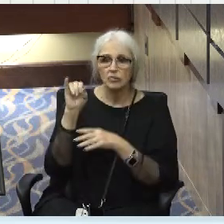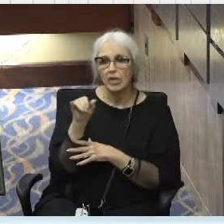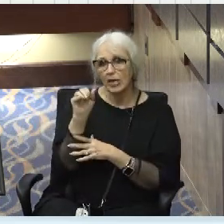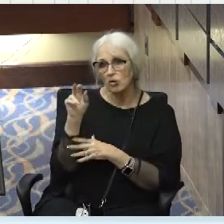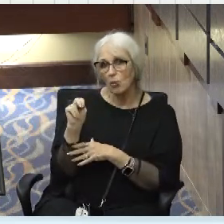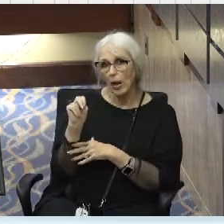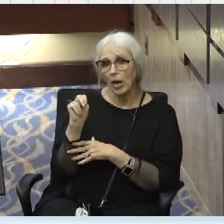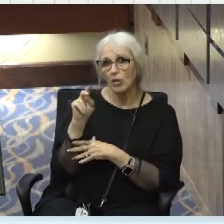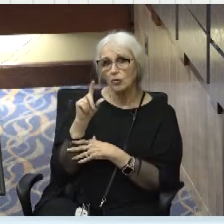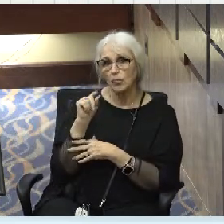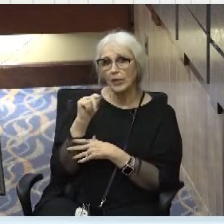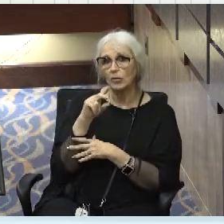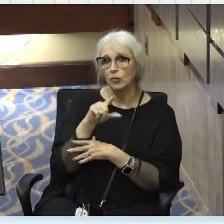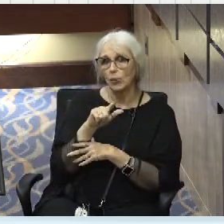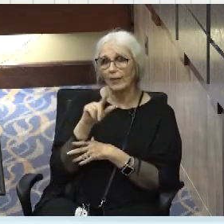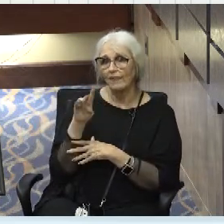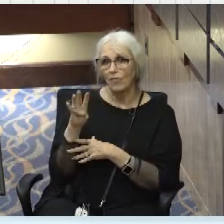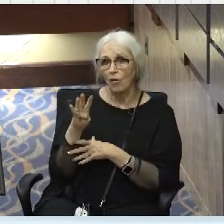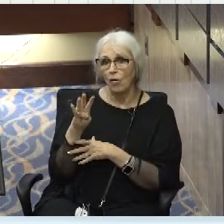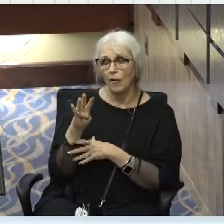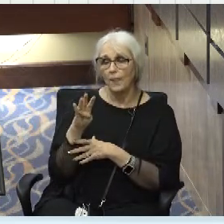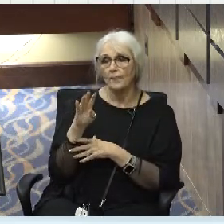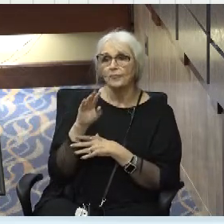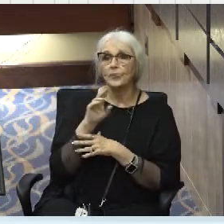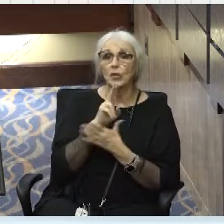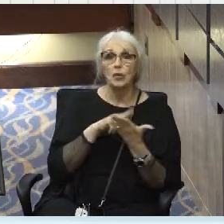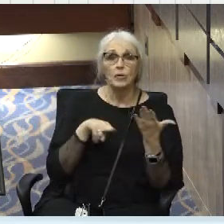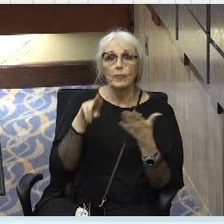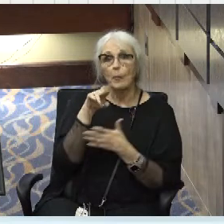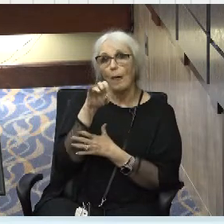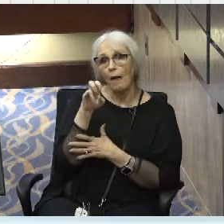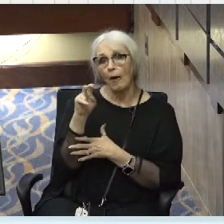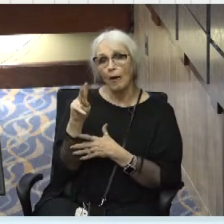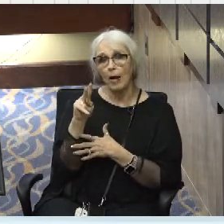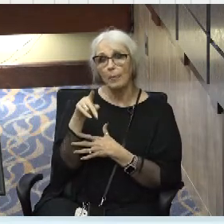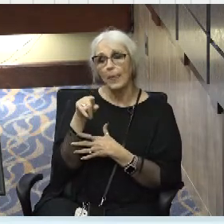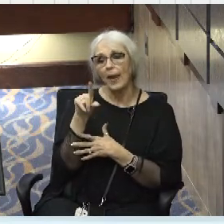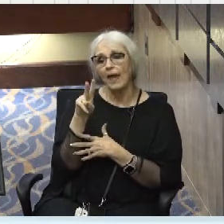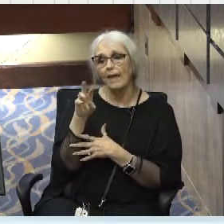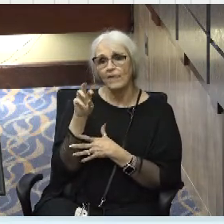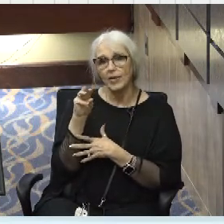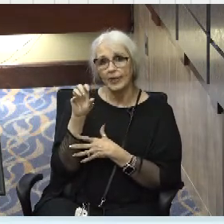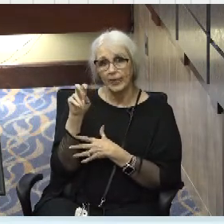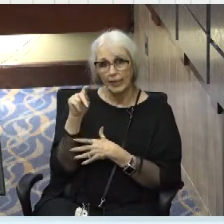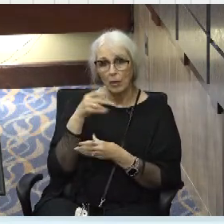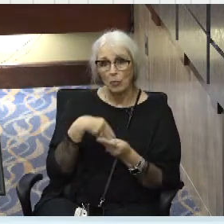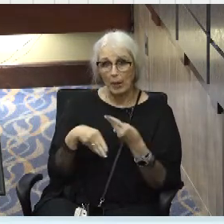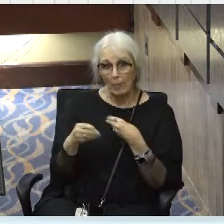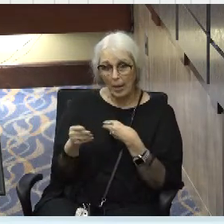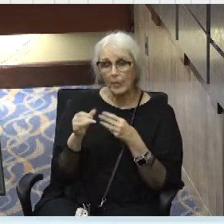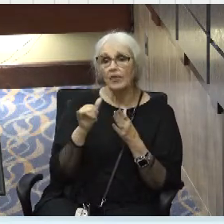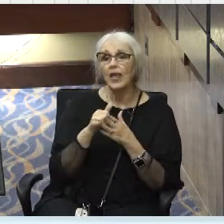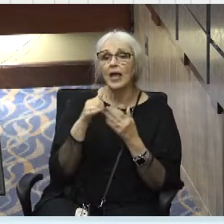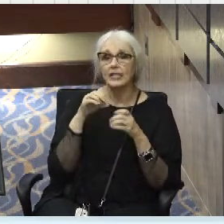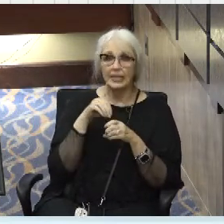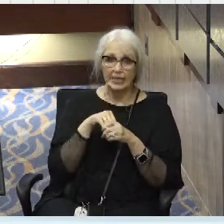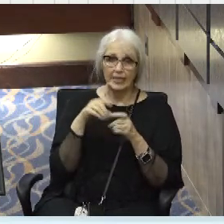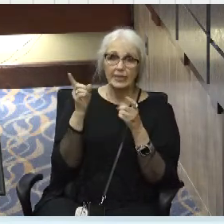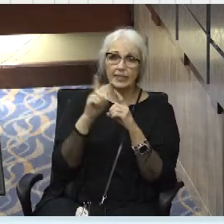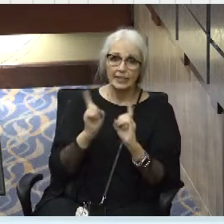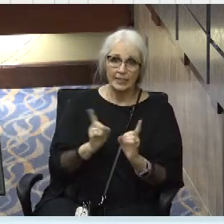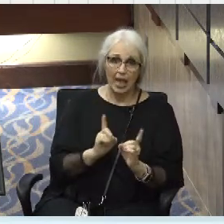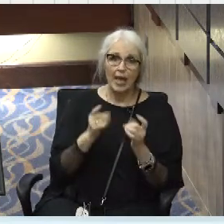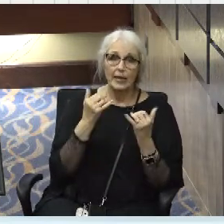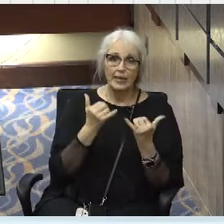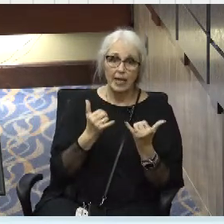that's January of 2024. University Parks pavement replacement, it's in design, just